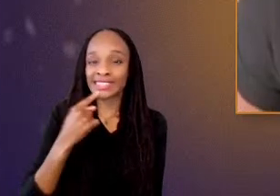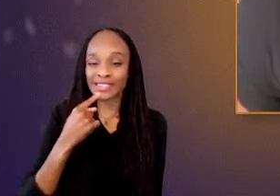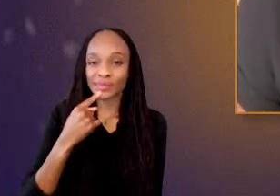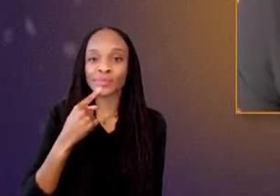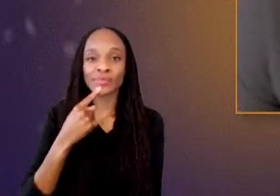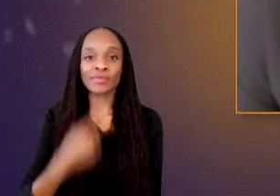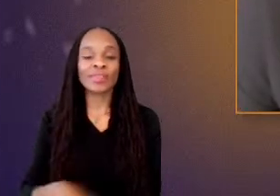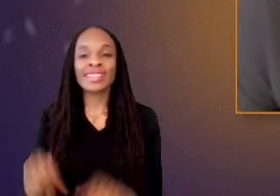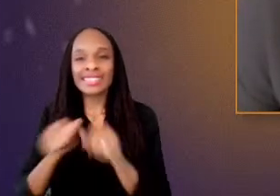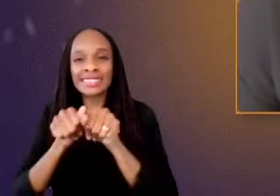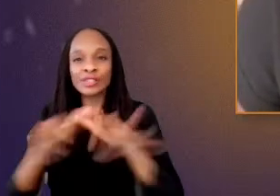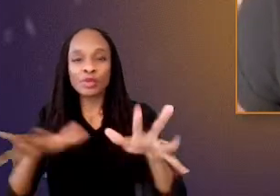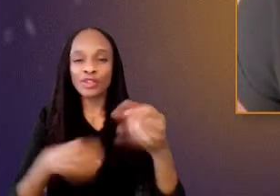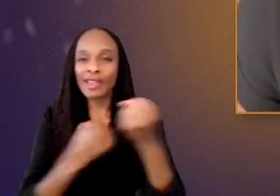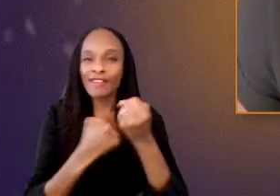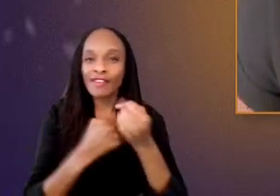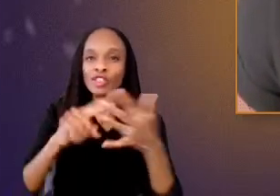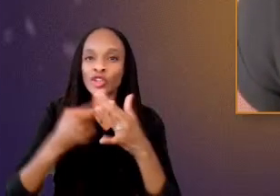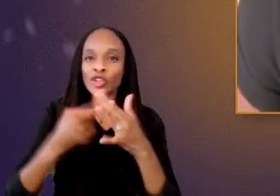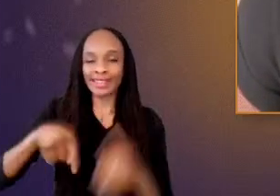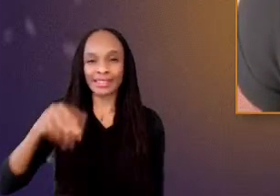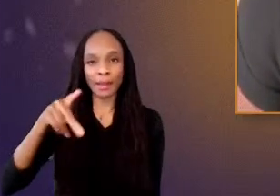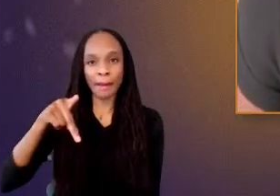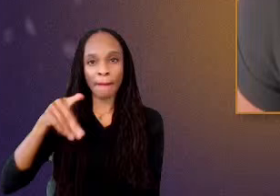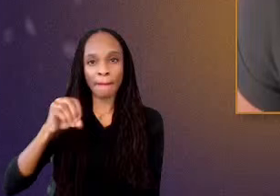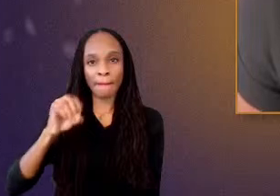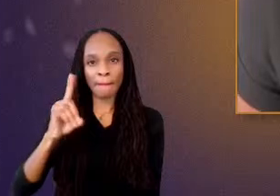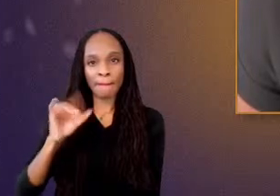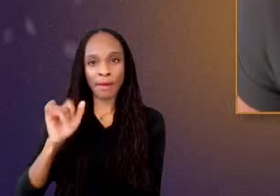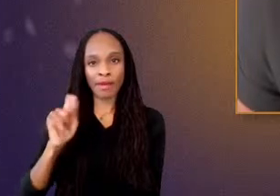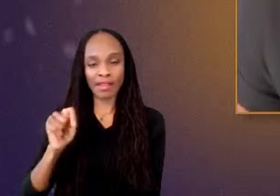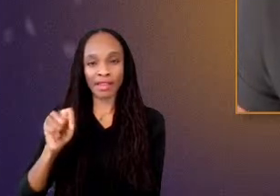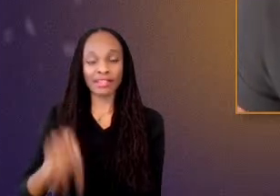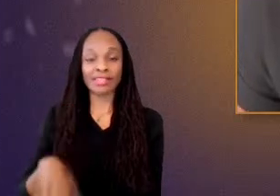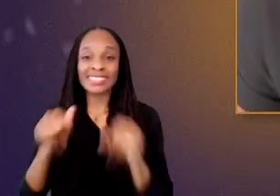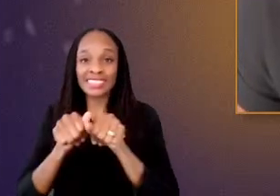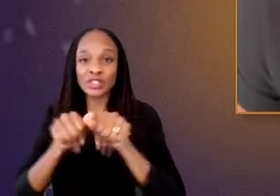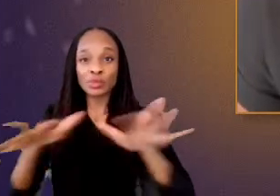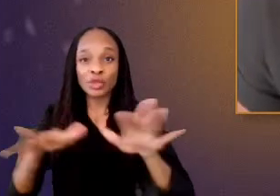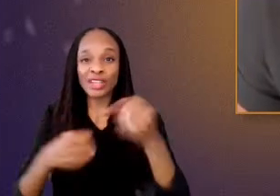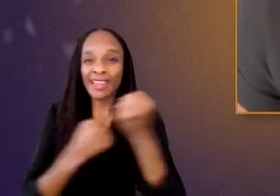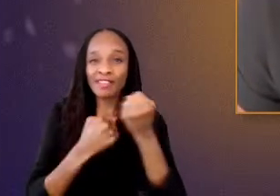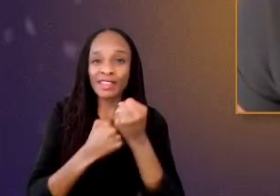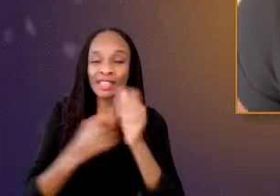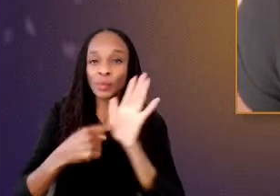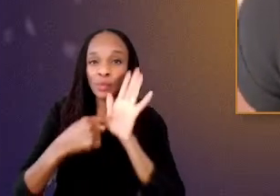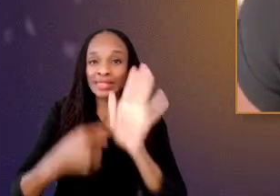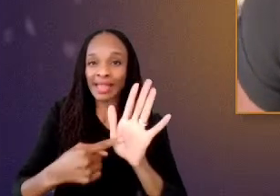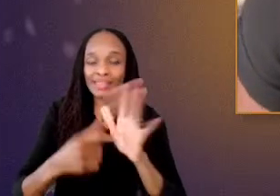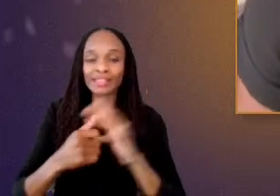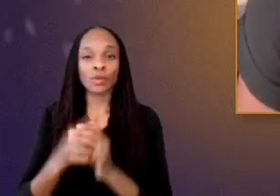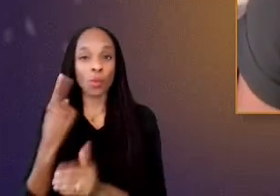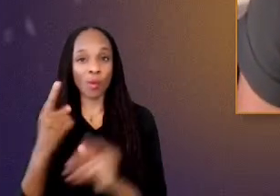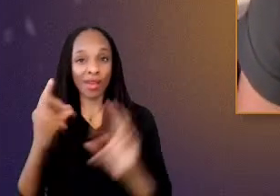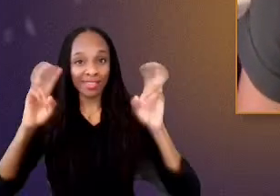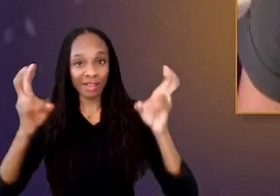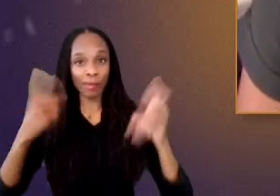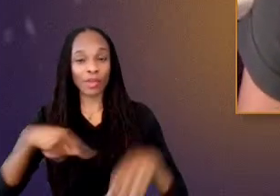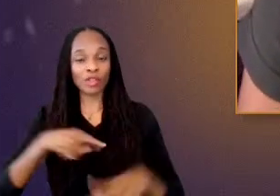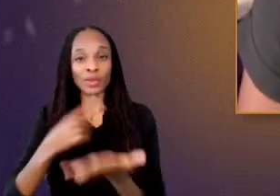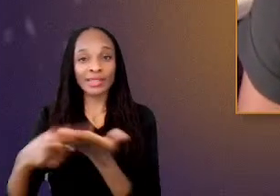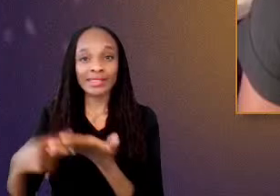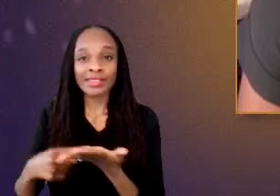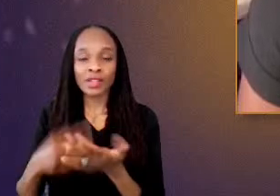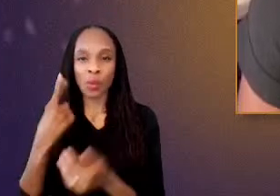Distribution Advocates started this podcast, Distribution Advocates Presents. And one of the topics that we talk about is, one of